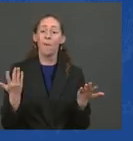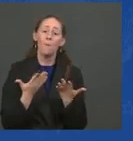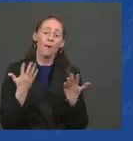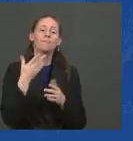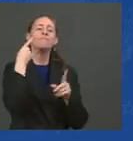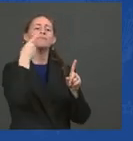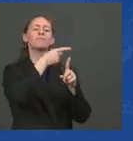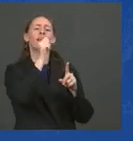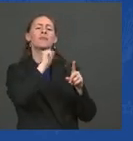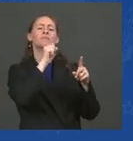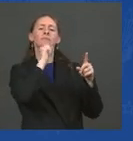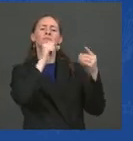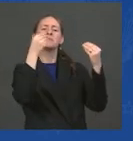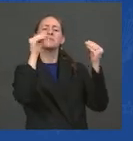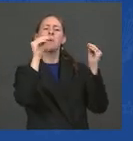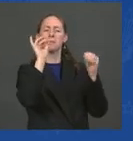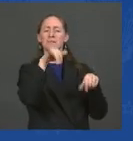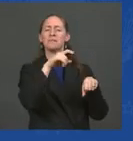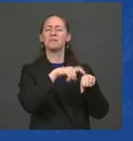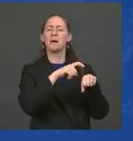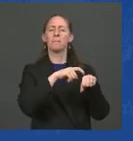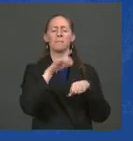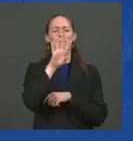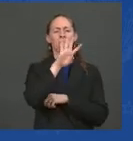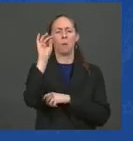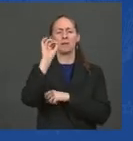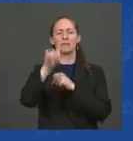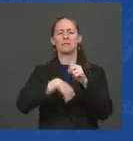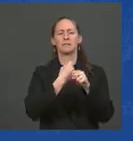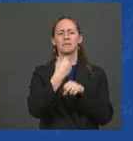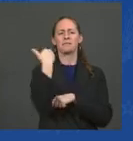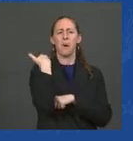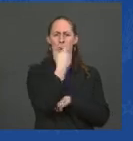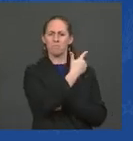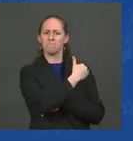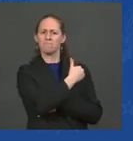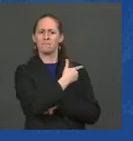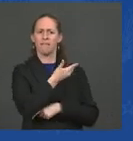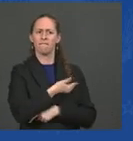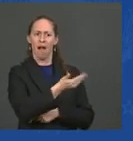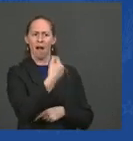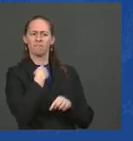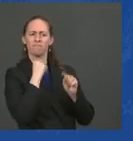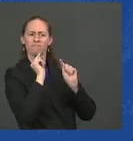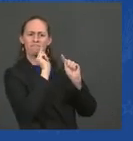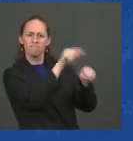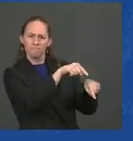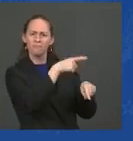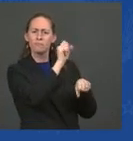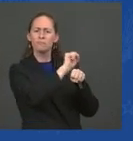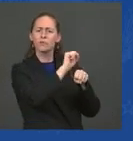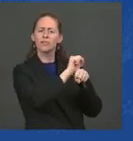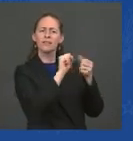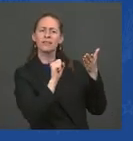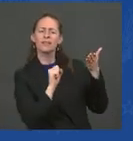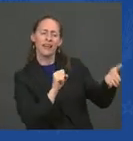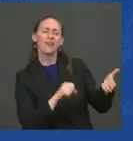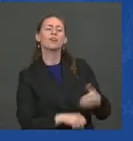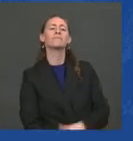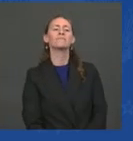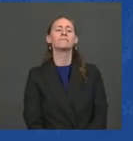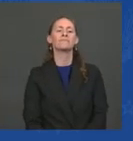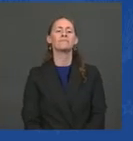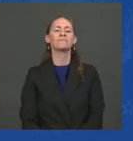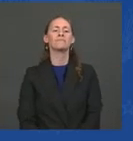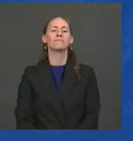40 years ago to come and be a part of the staff. And if just a couple of days ago, after a long illness, Eddie Mann, my chief of staff of